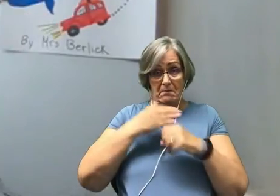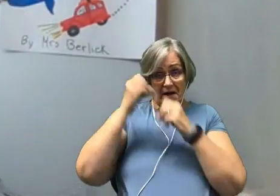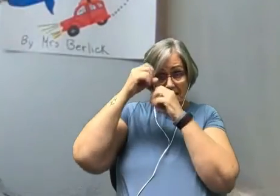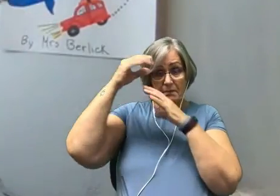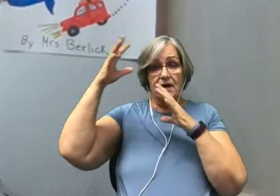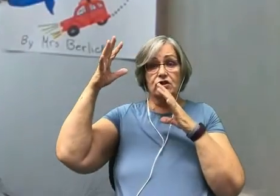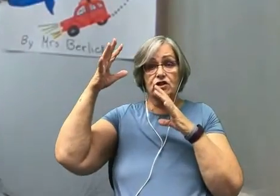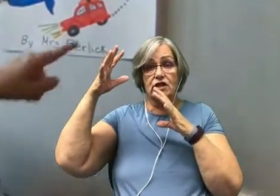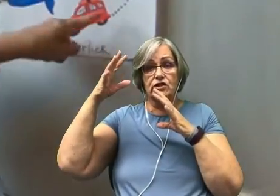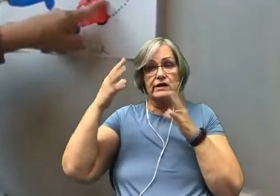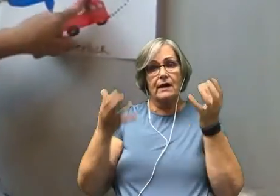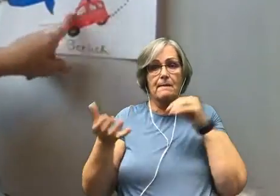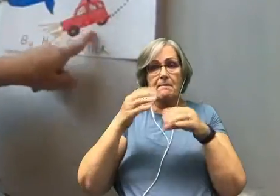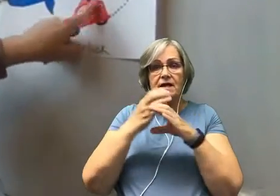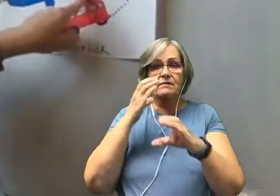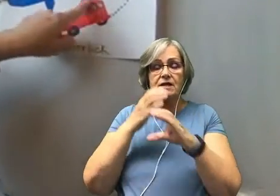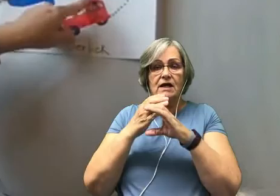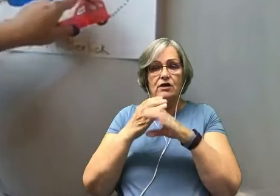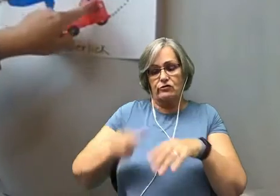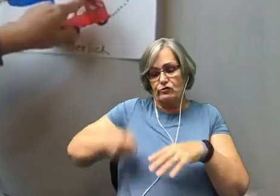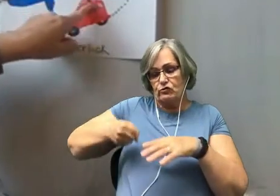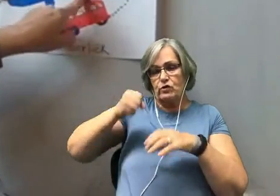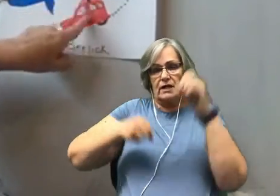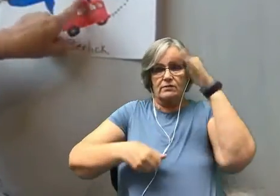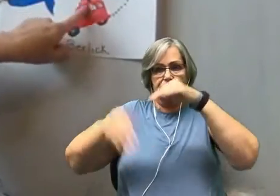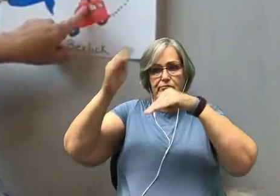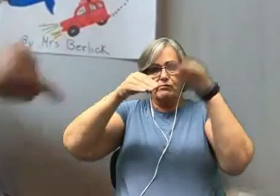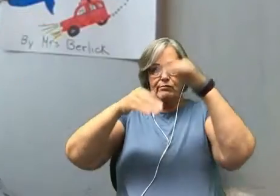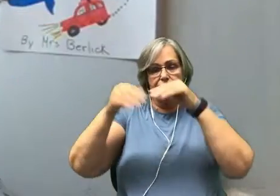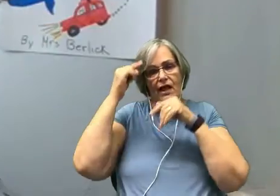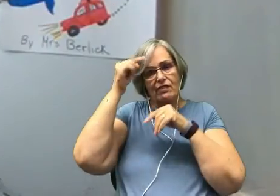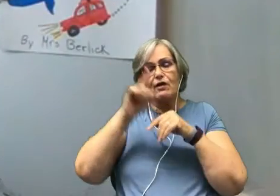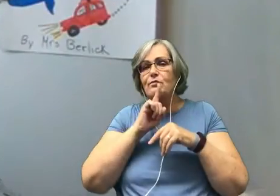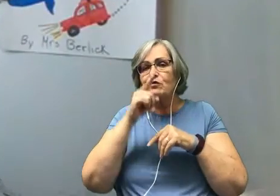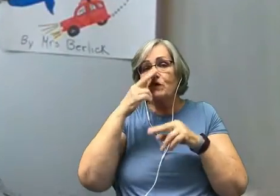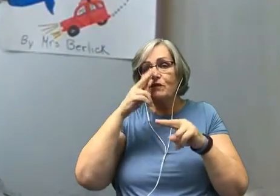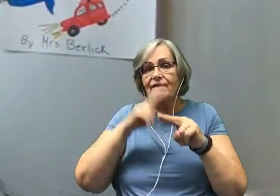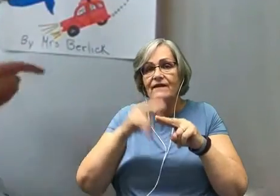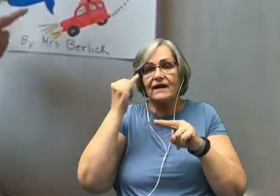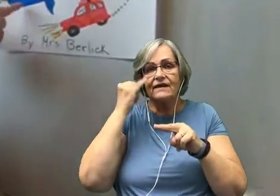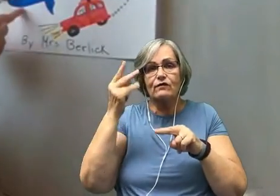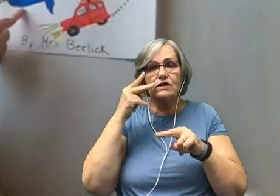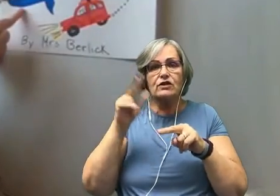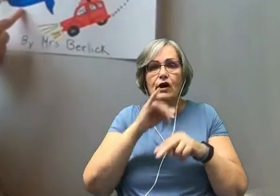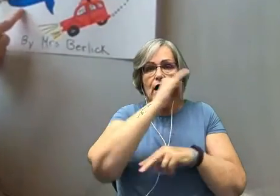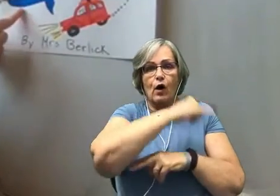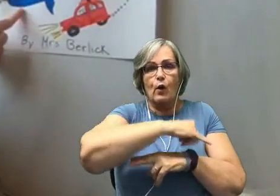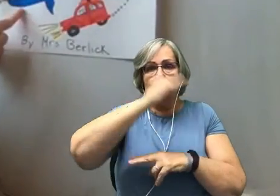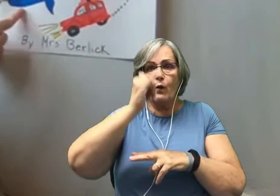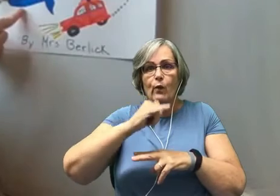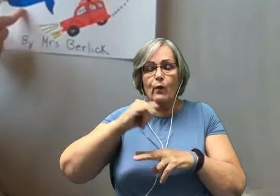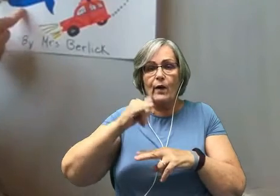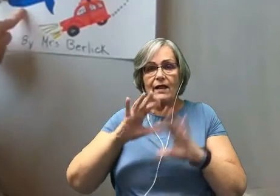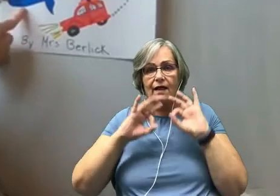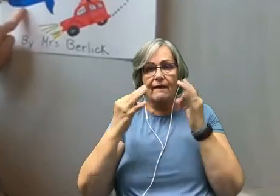my imagination. I packed up the car, put the suitcases on top, and I thought it'd be really fun if we saw a